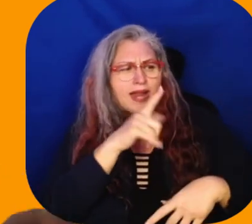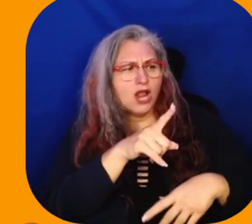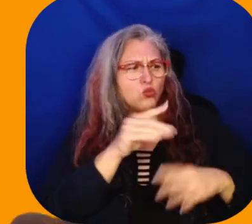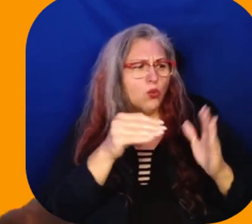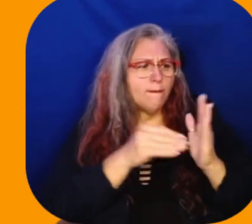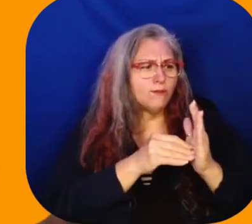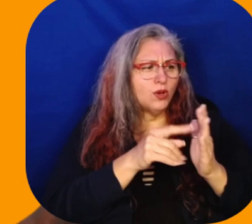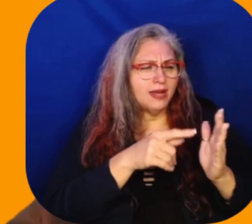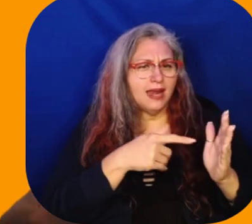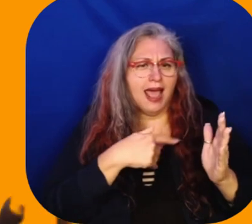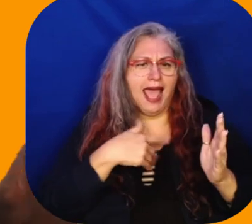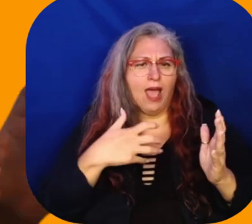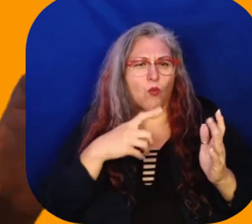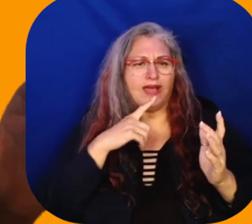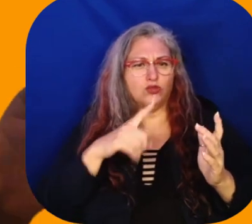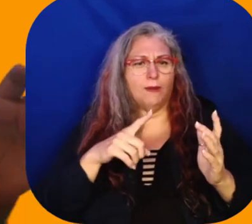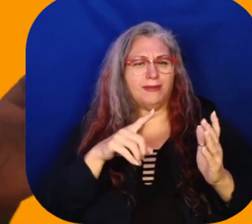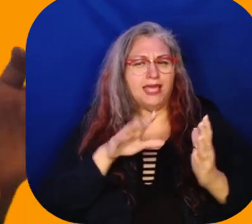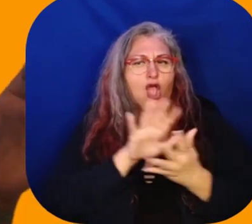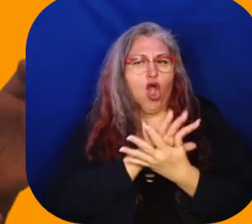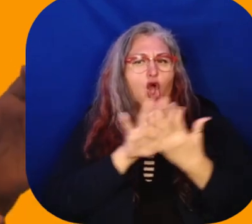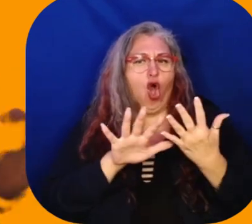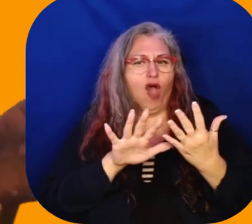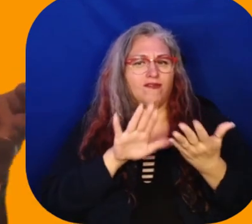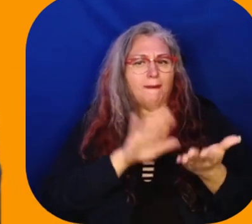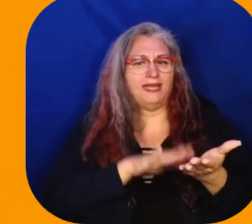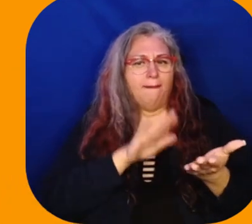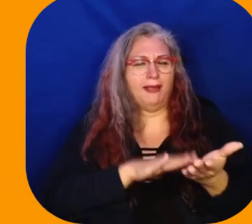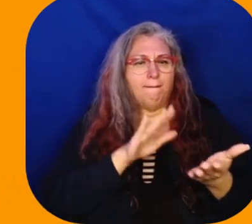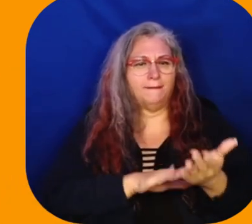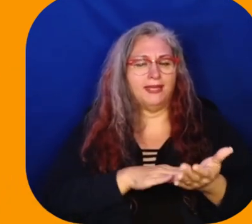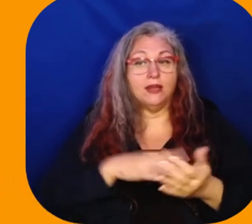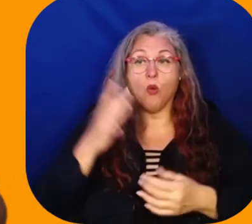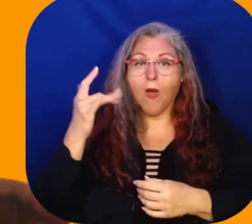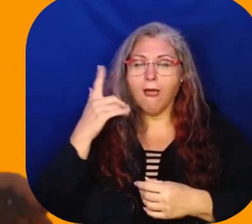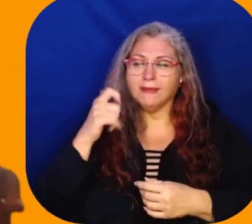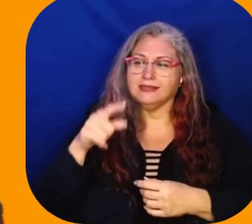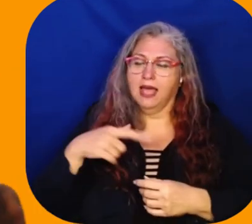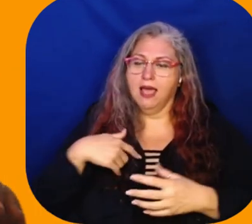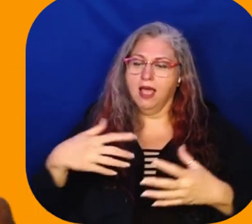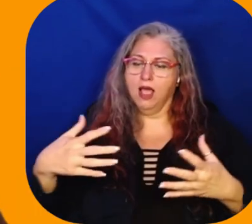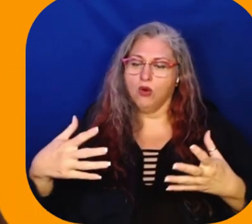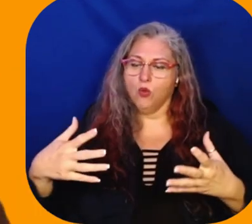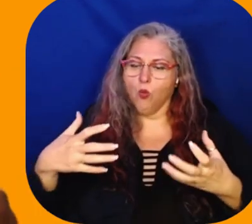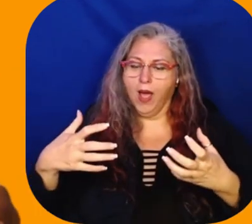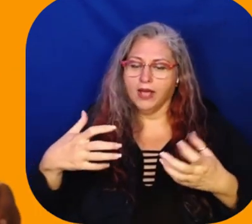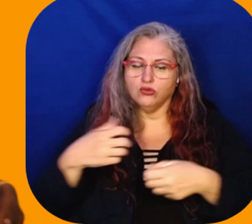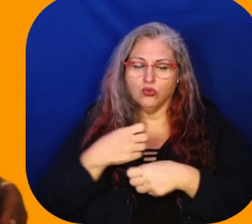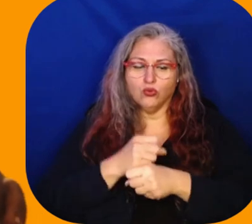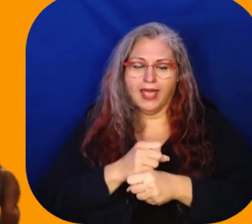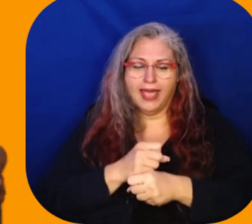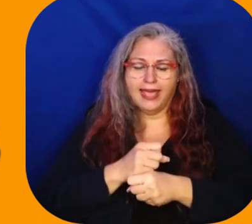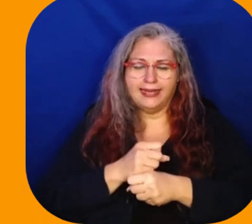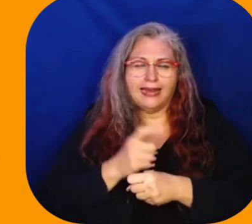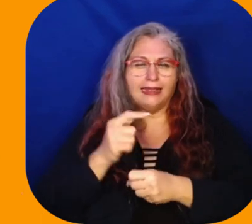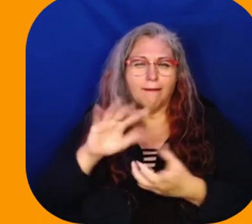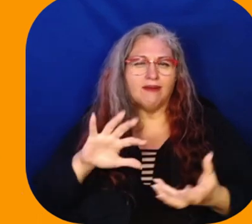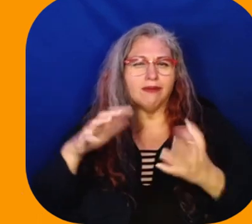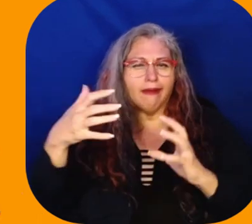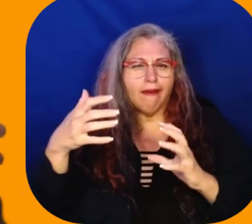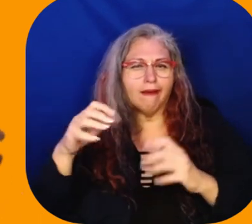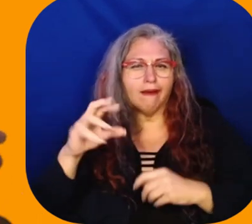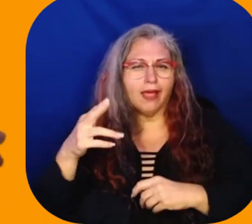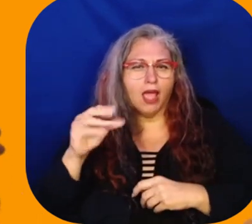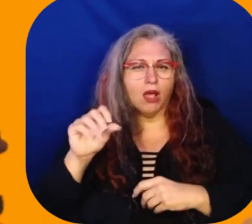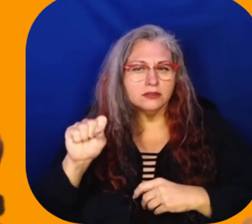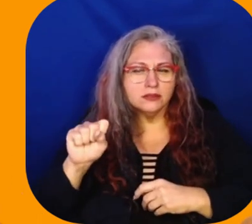be off the beat kind of thing, because it was, I wanted to create a little chaos and then